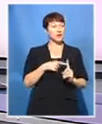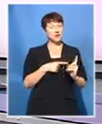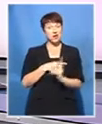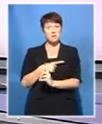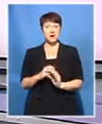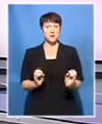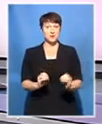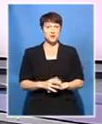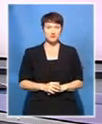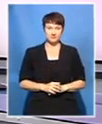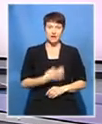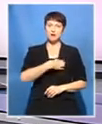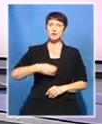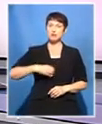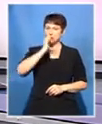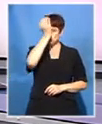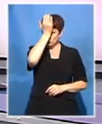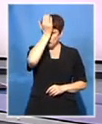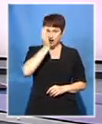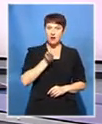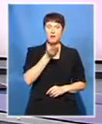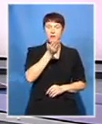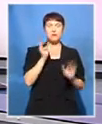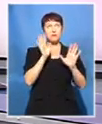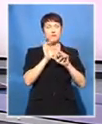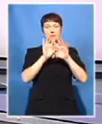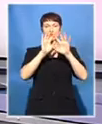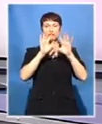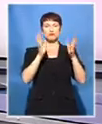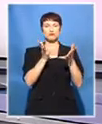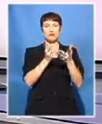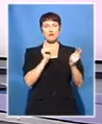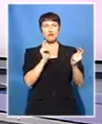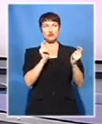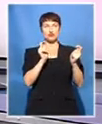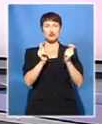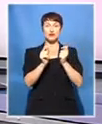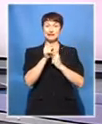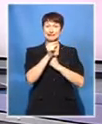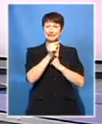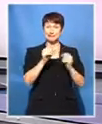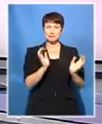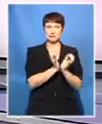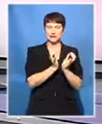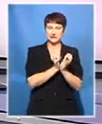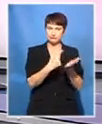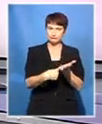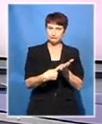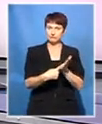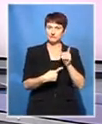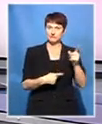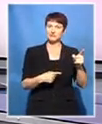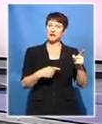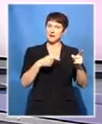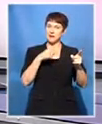South African President Jacob Zuma has addressed world leaders at a major climate change summit, saying developed nations have a legal